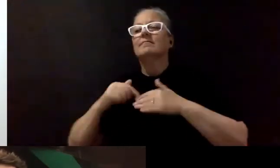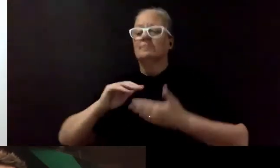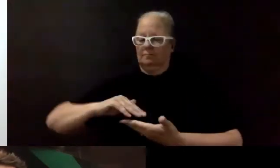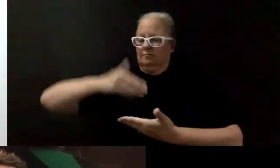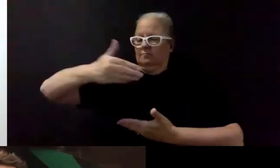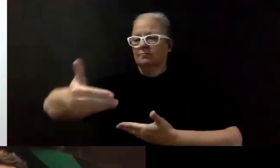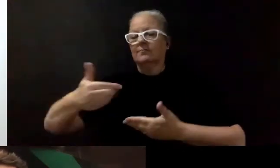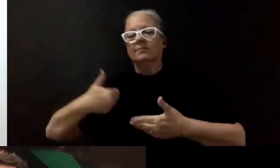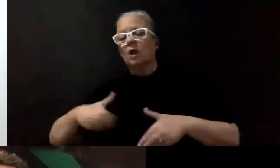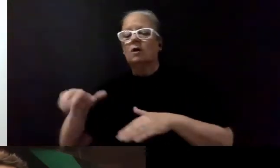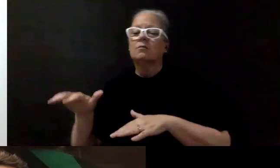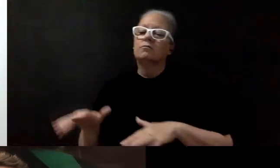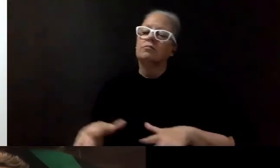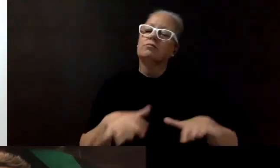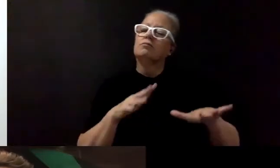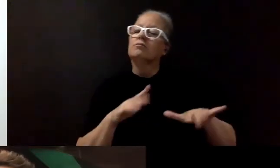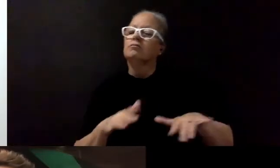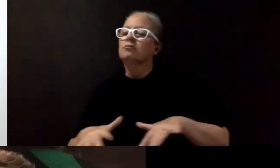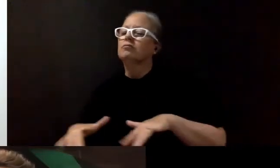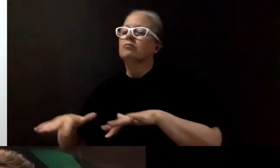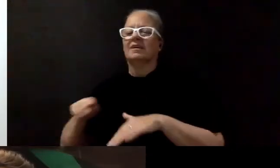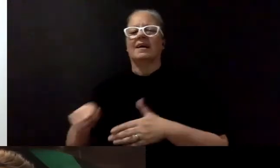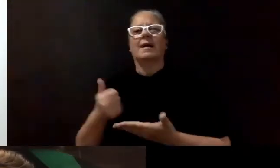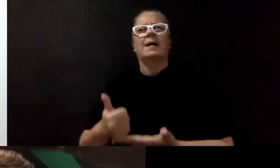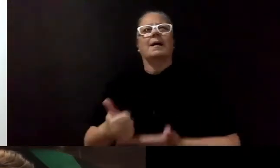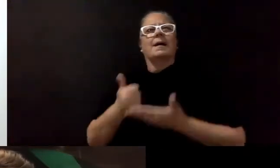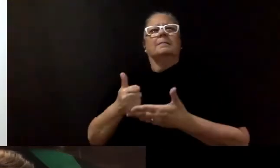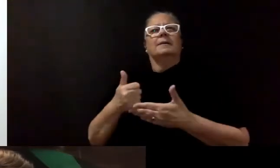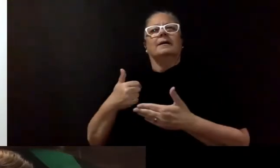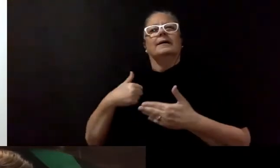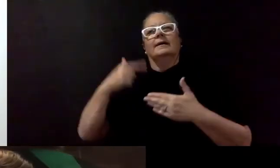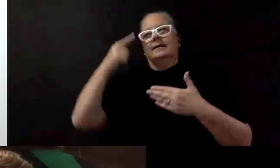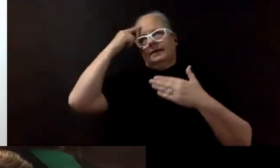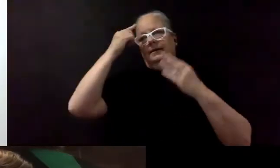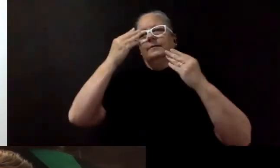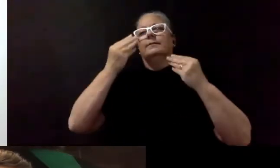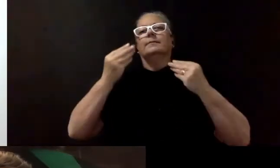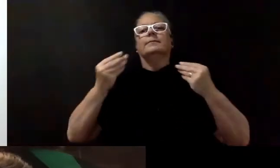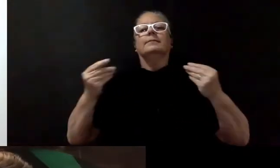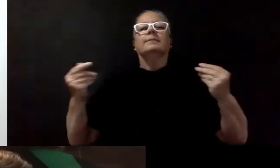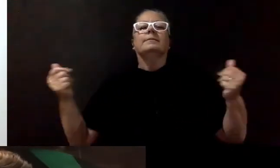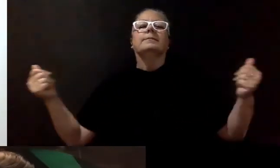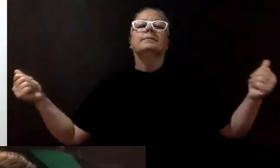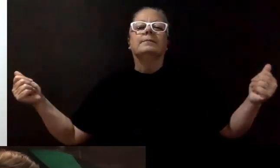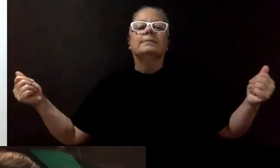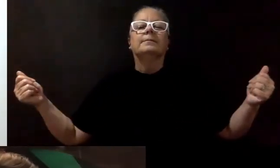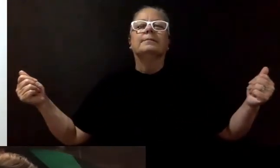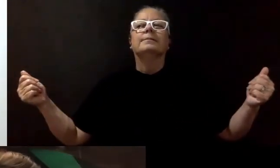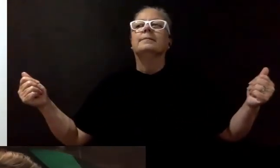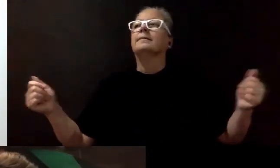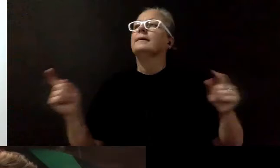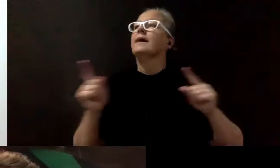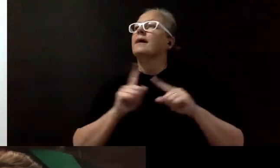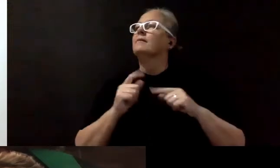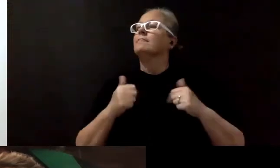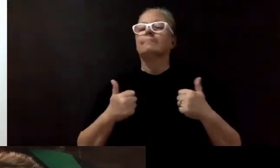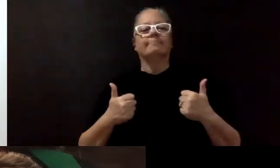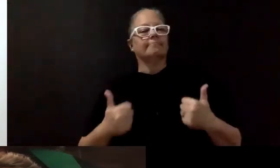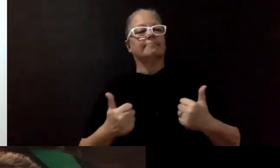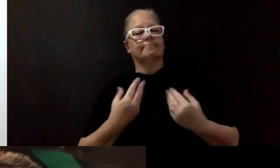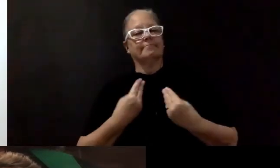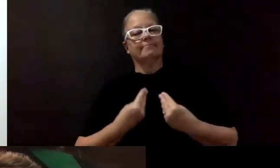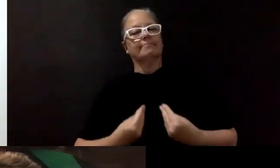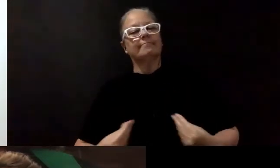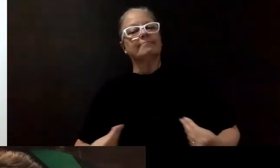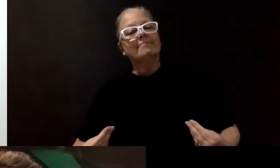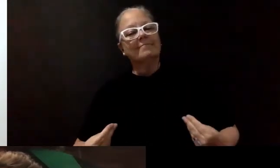but so much more grounded and aware, I guess. So I've carried that through